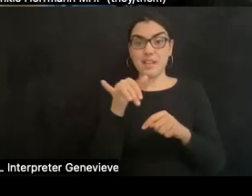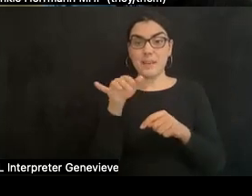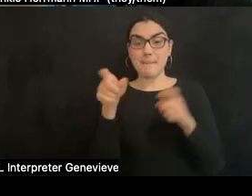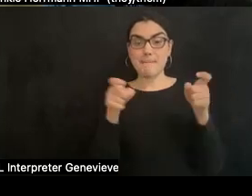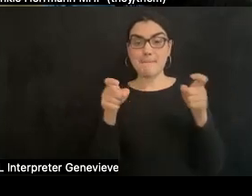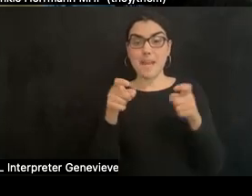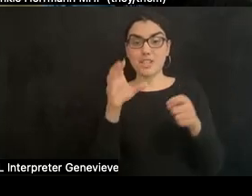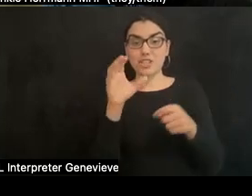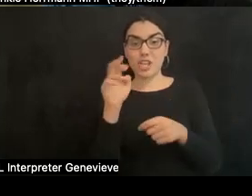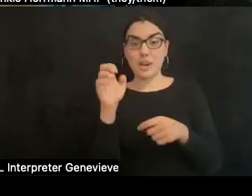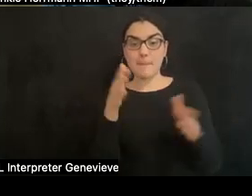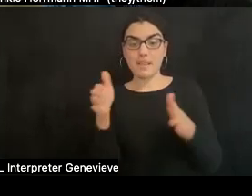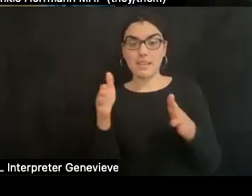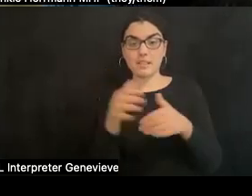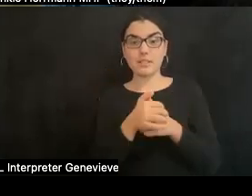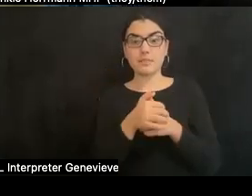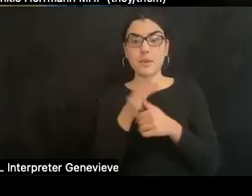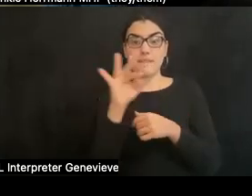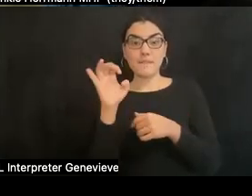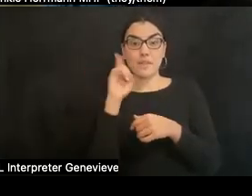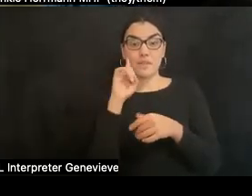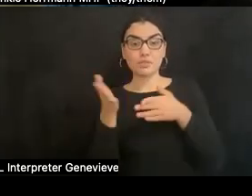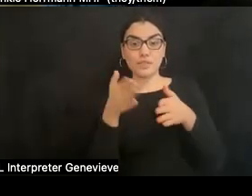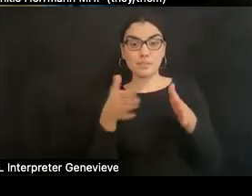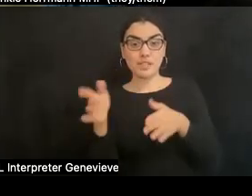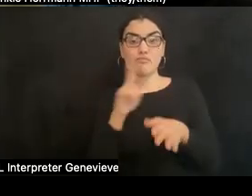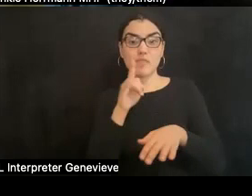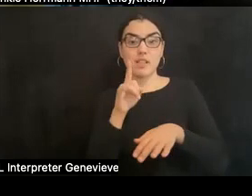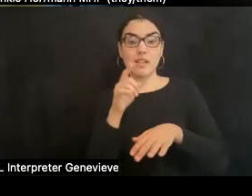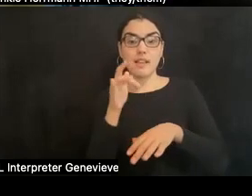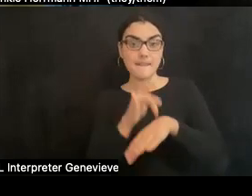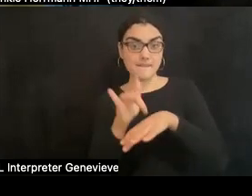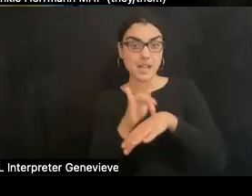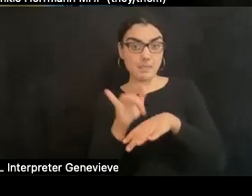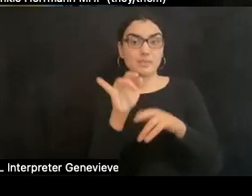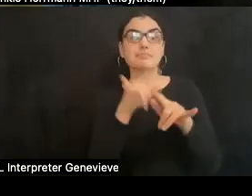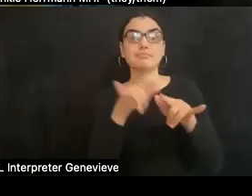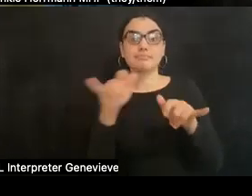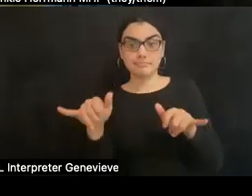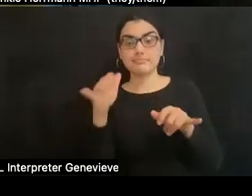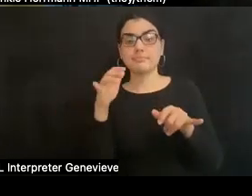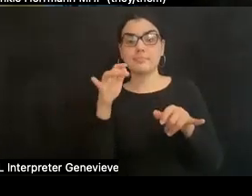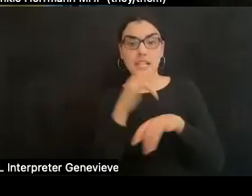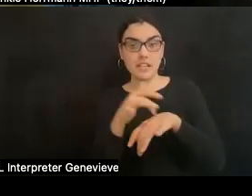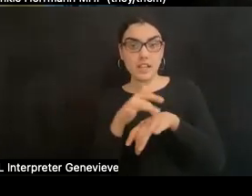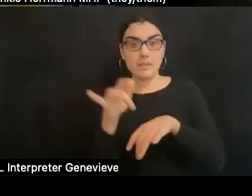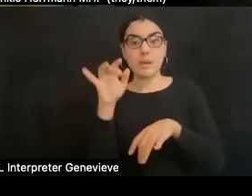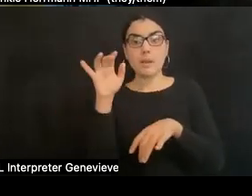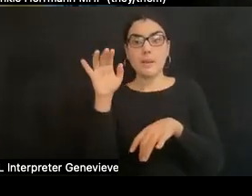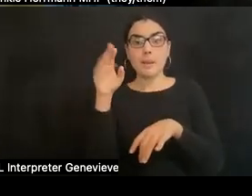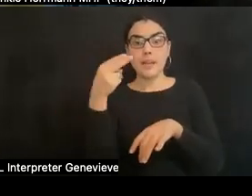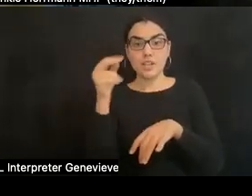mainstream managed care plan or fee-for-service plan are also available in Medicaid HARP, right? So it's still hospital treatments,